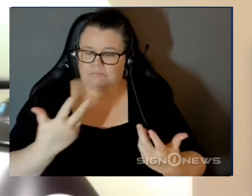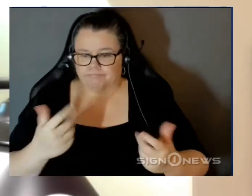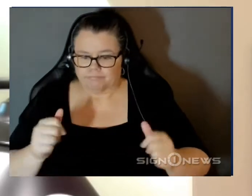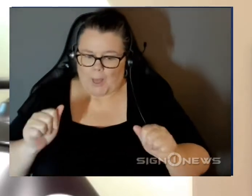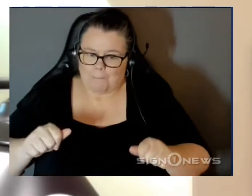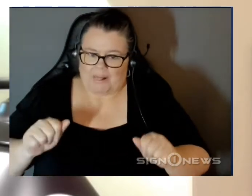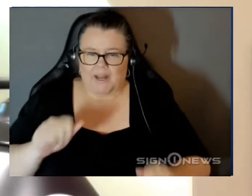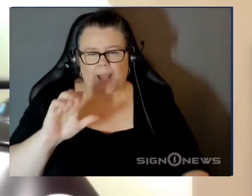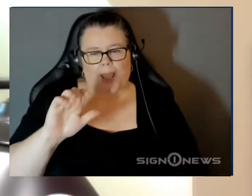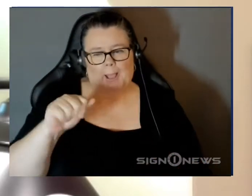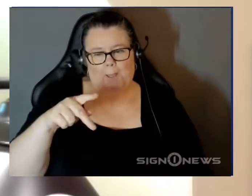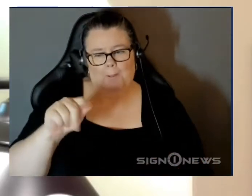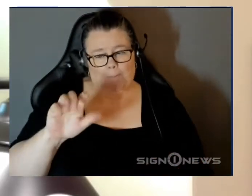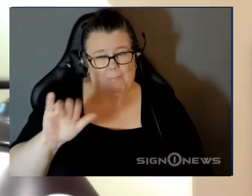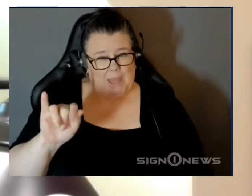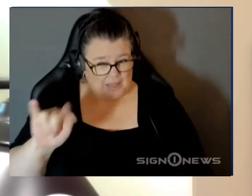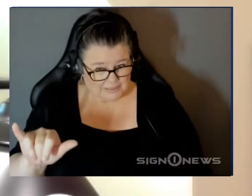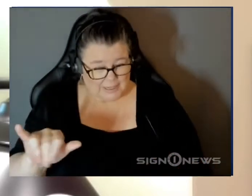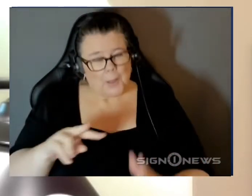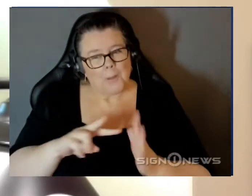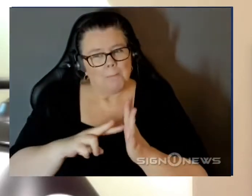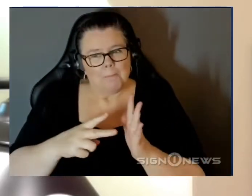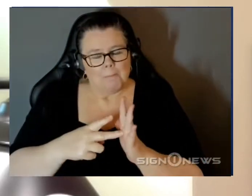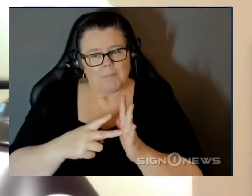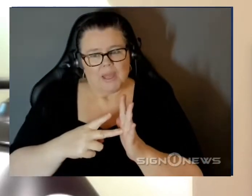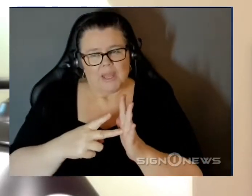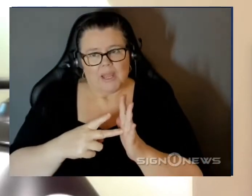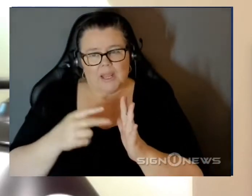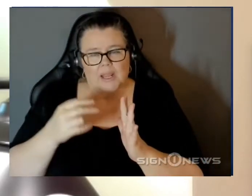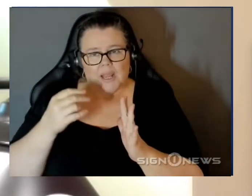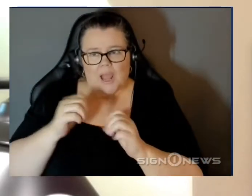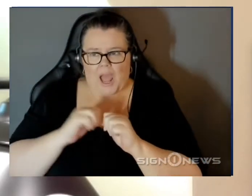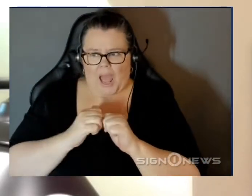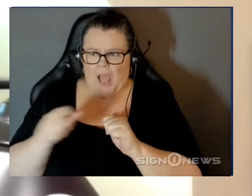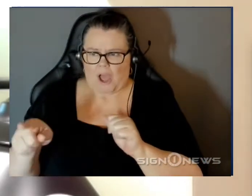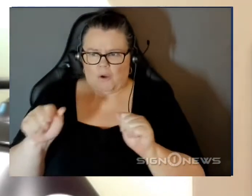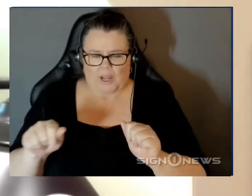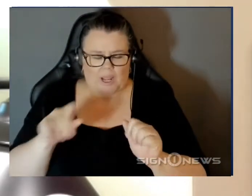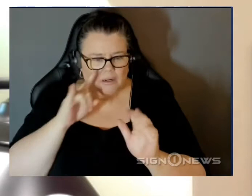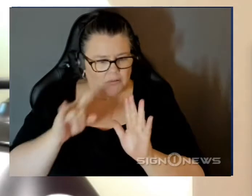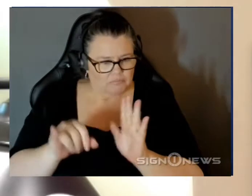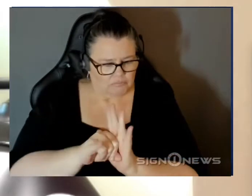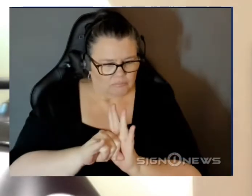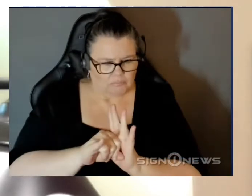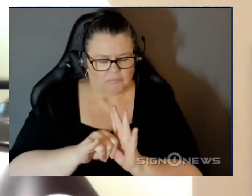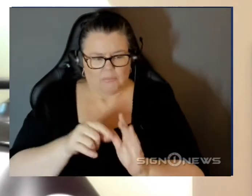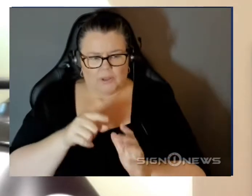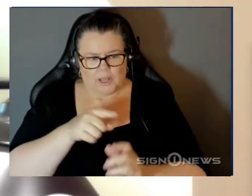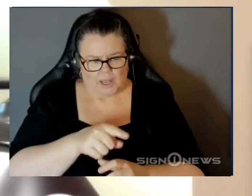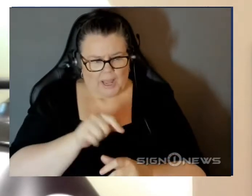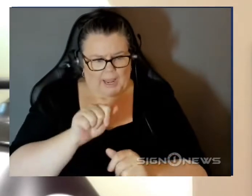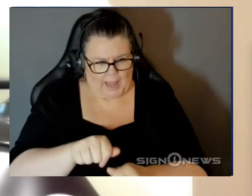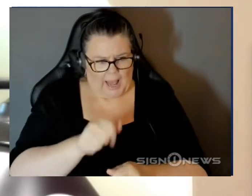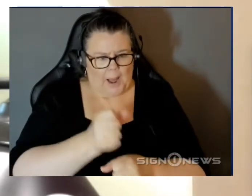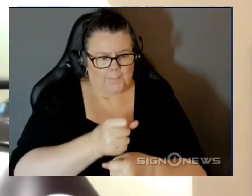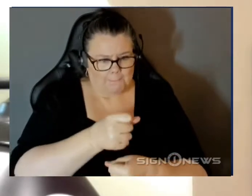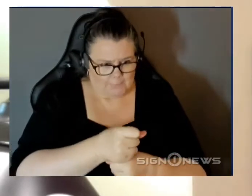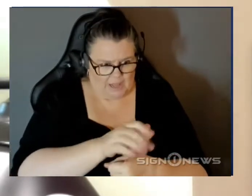the ability to make a decision and the ability to communicate the decision that you've made?